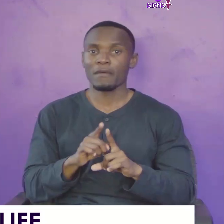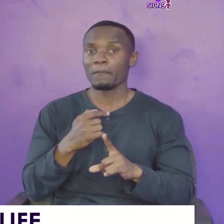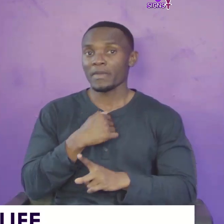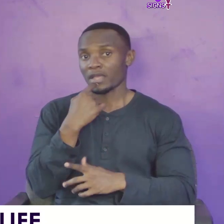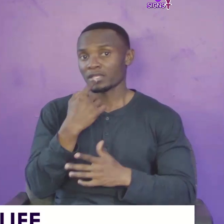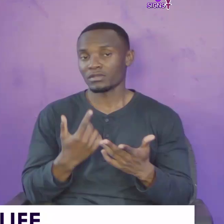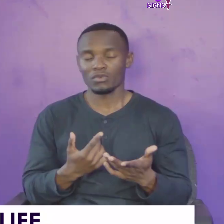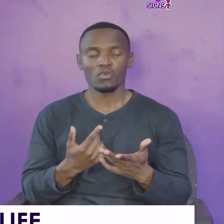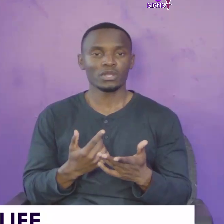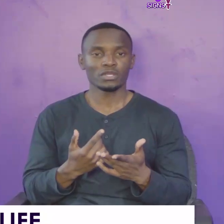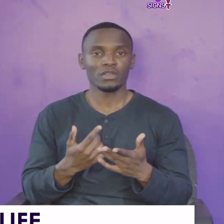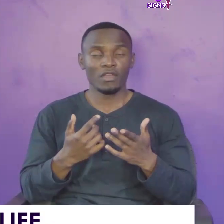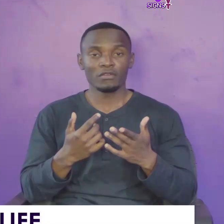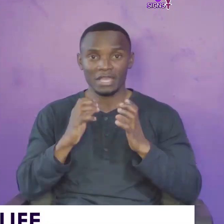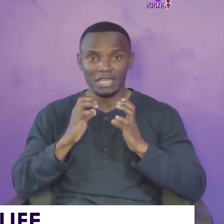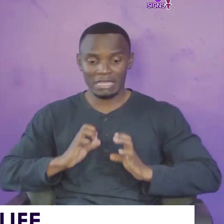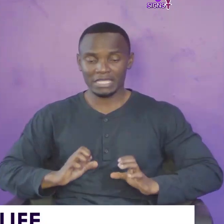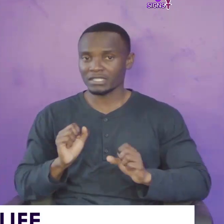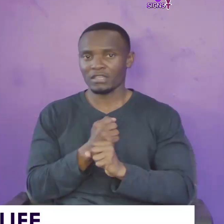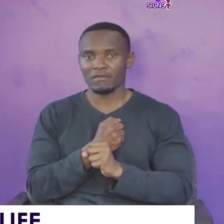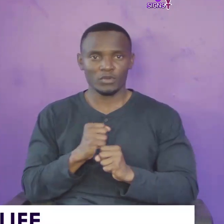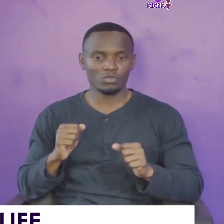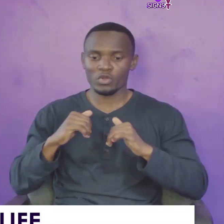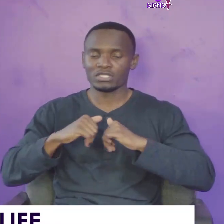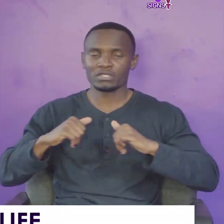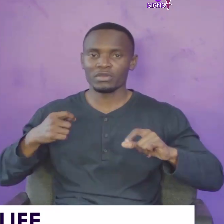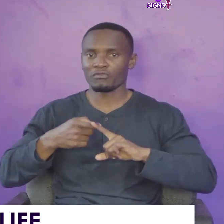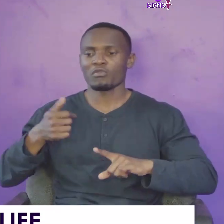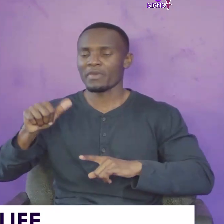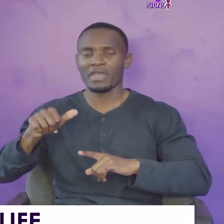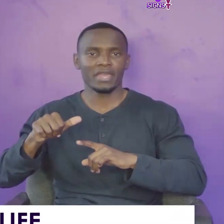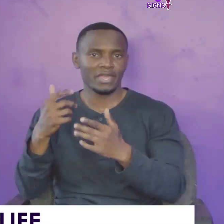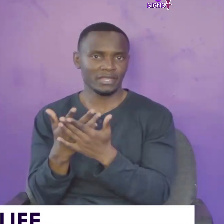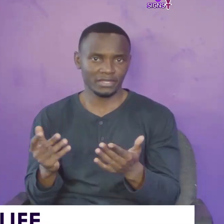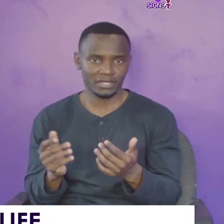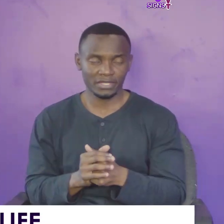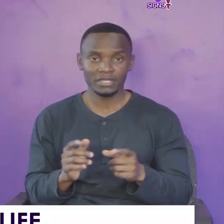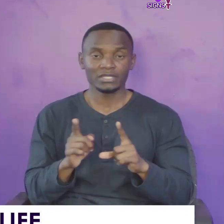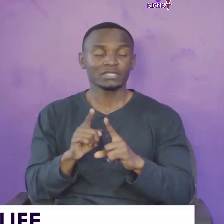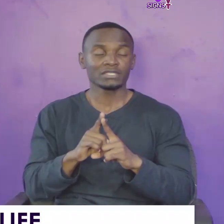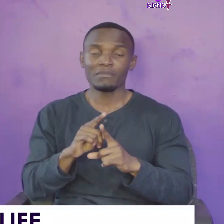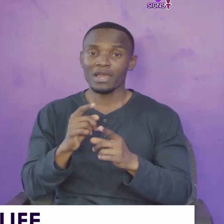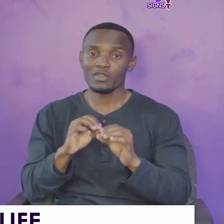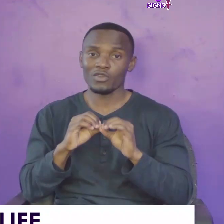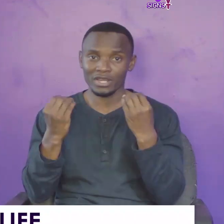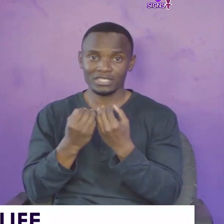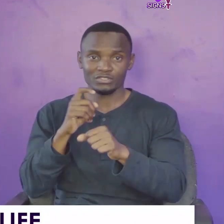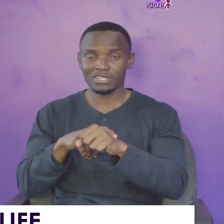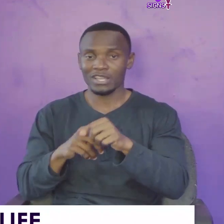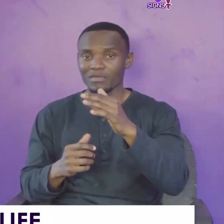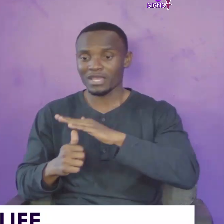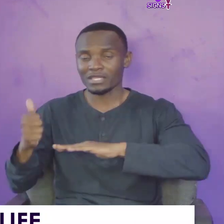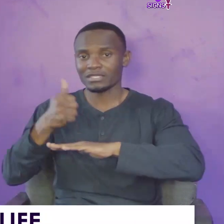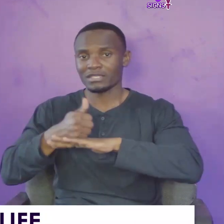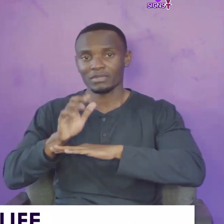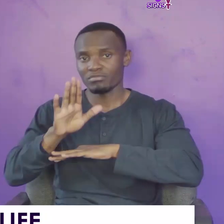about vision, Yeah. say it's an organization that is setting up its vision, it has to be based on integrity and Right.